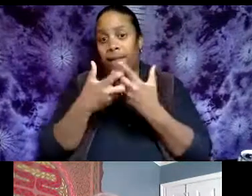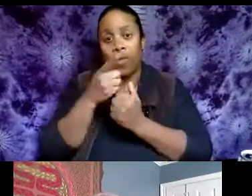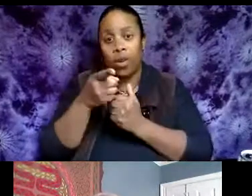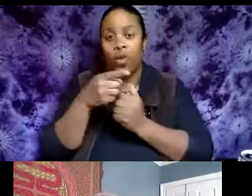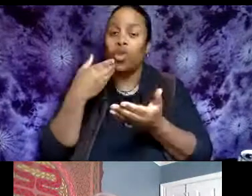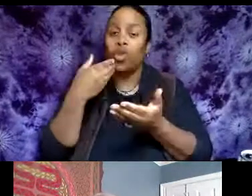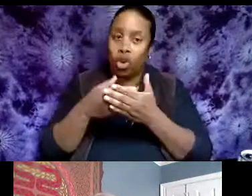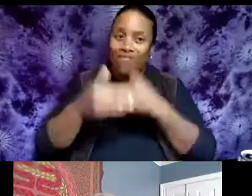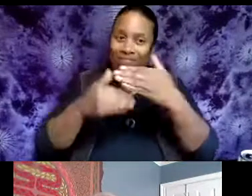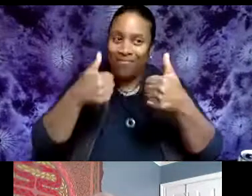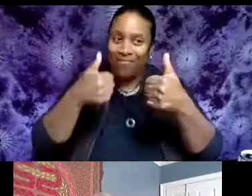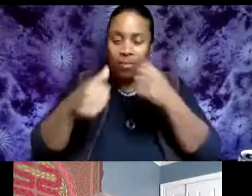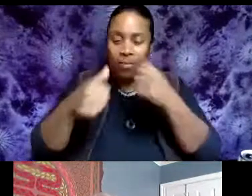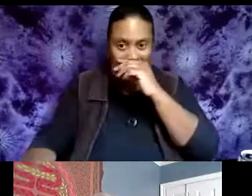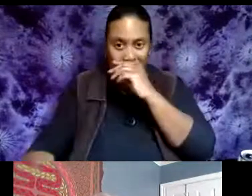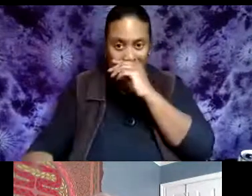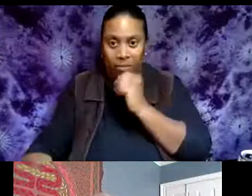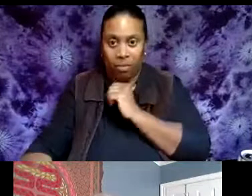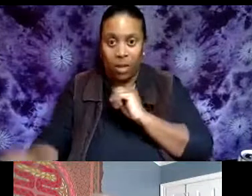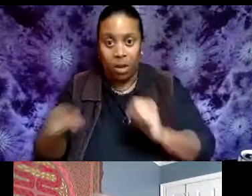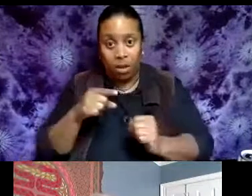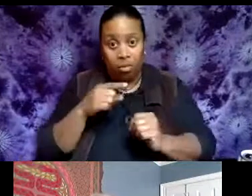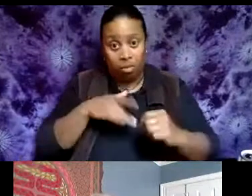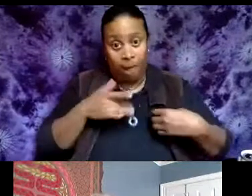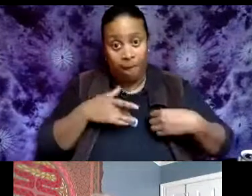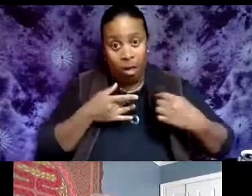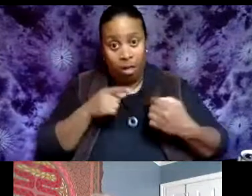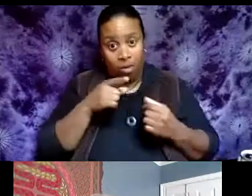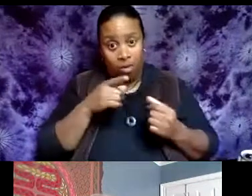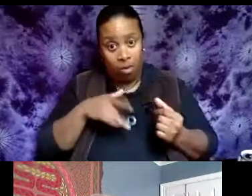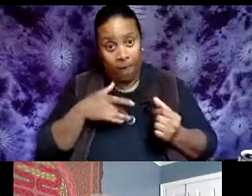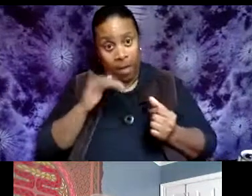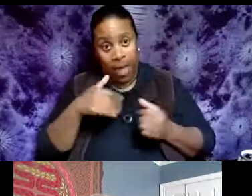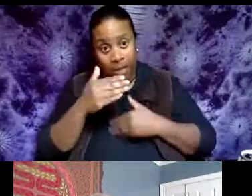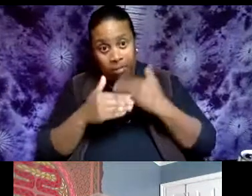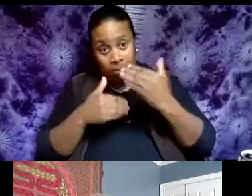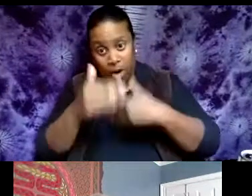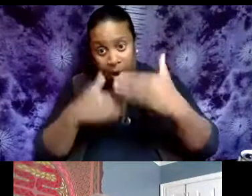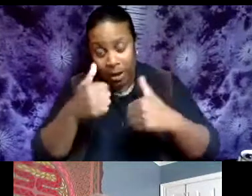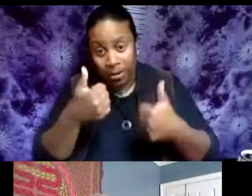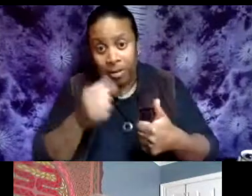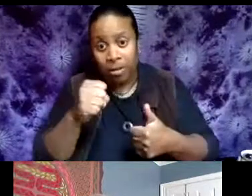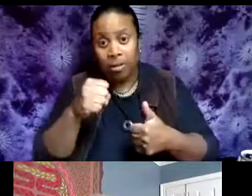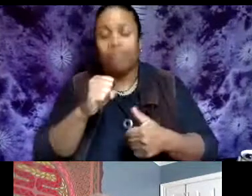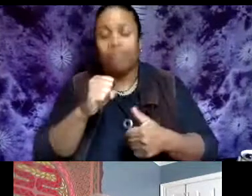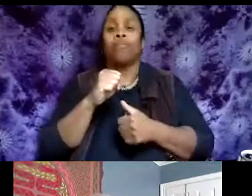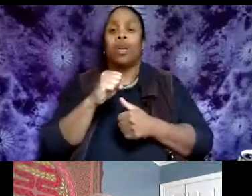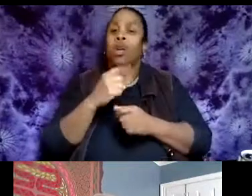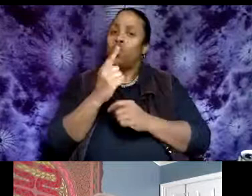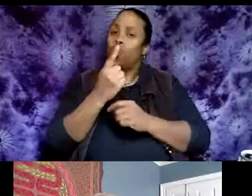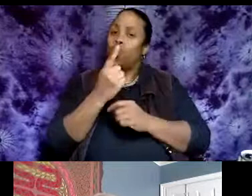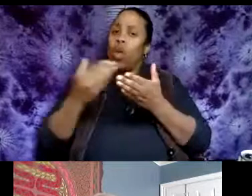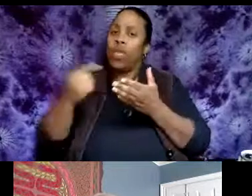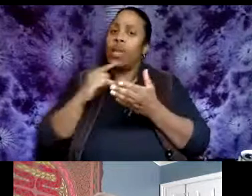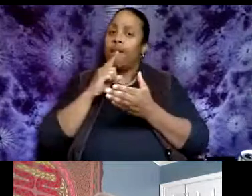progress. Do you feel Thank that? You feel that it's progress? Okay, great. Yeah. So then one thing I find really helpful